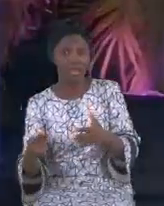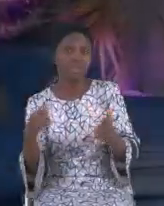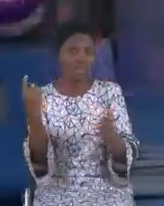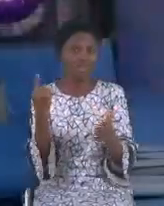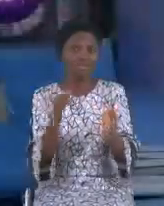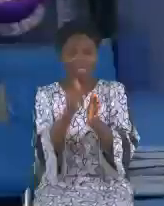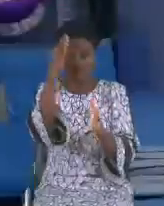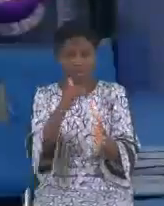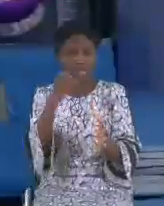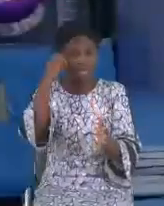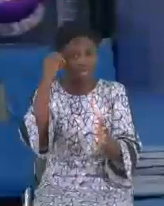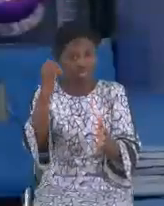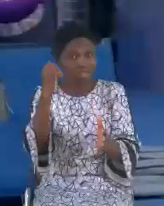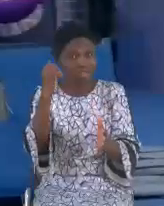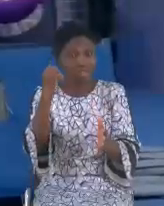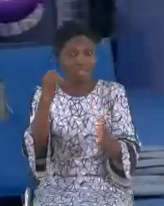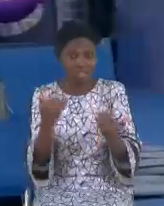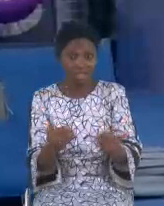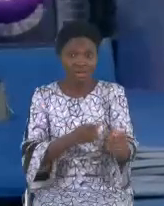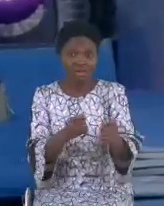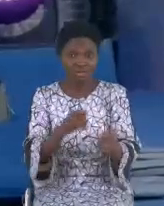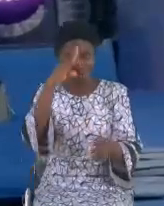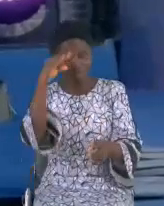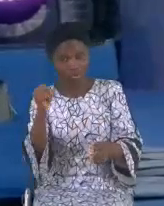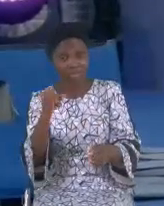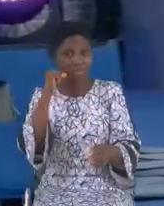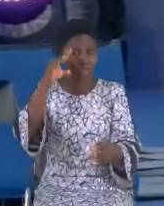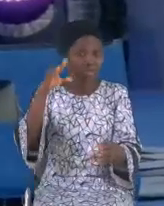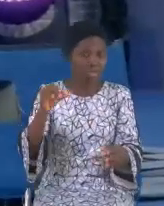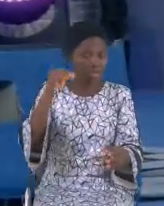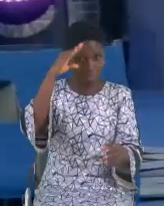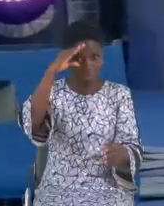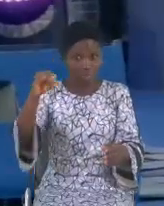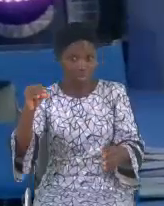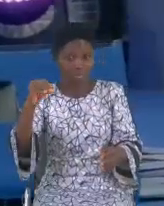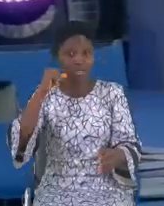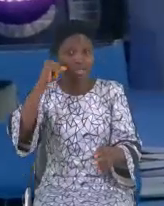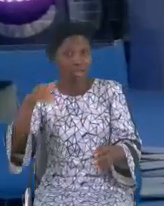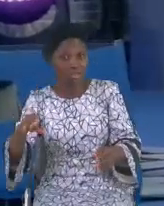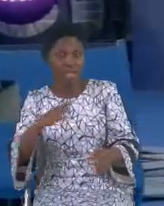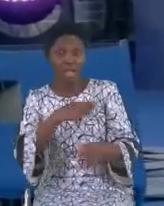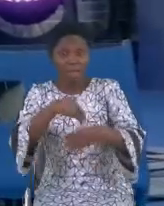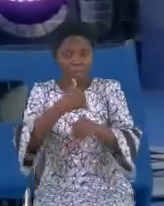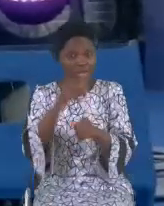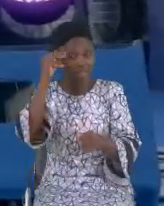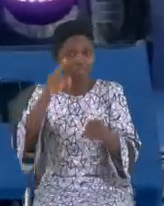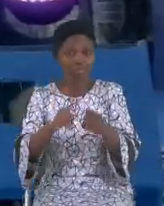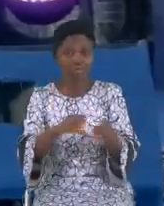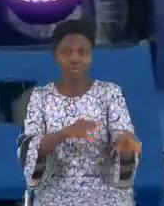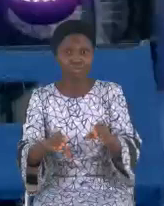women, boys and girls, and he makes them to do all those unrighteous things, and he closes their